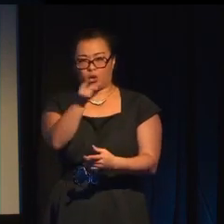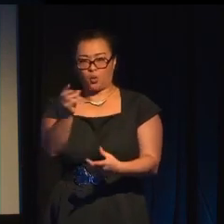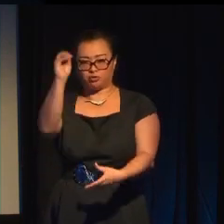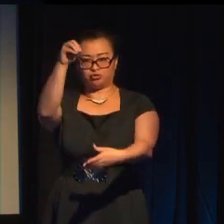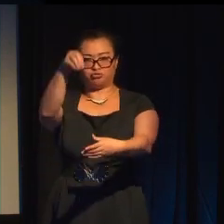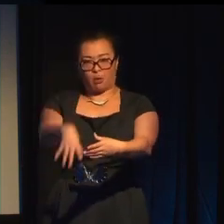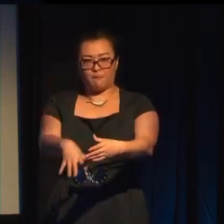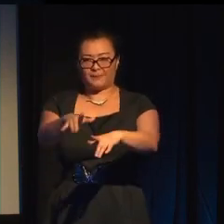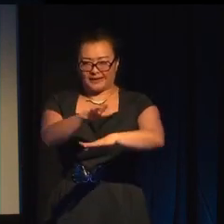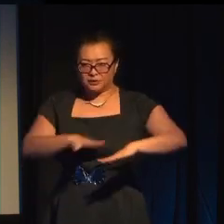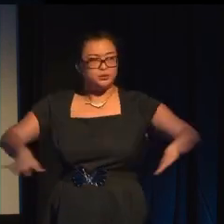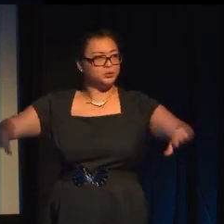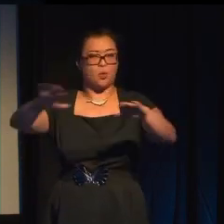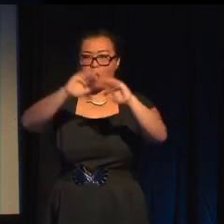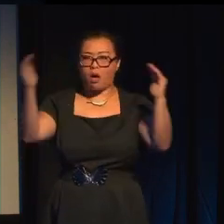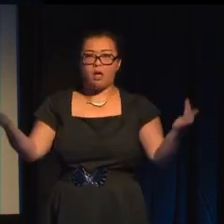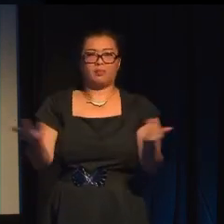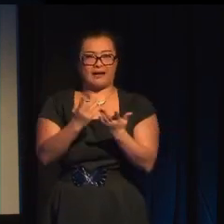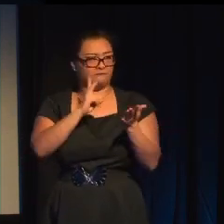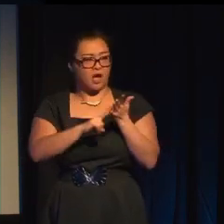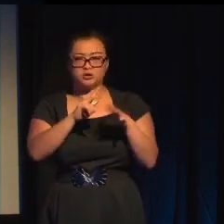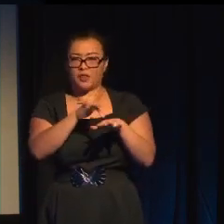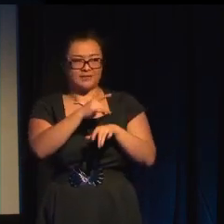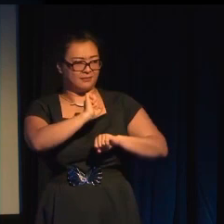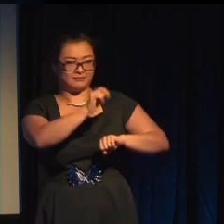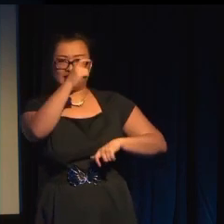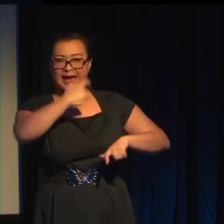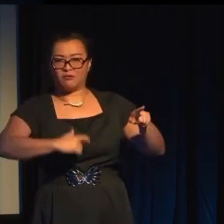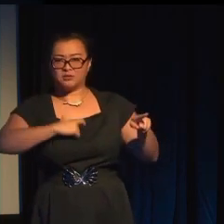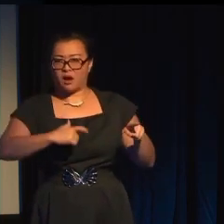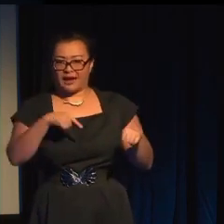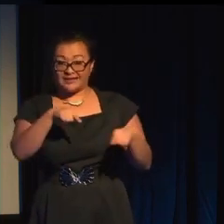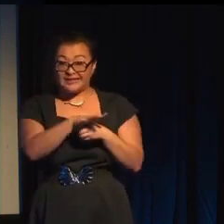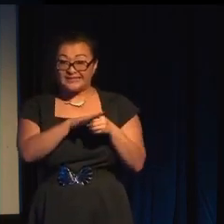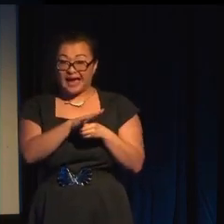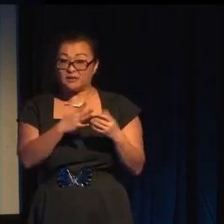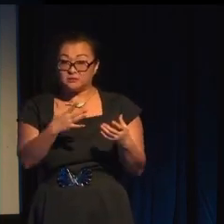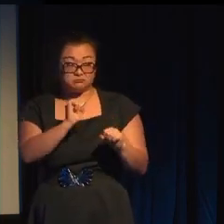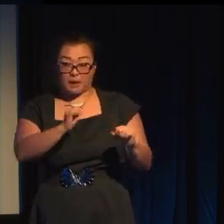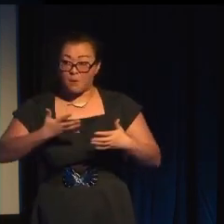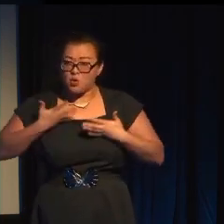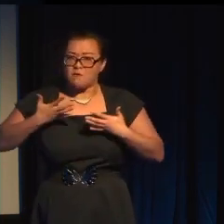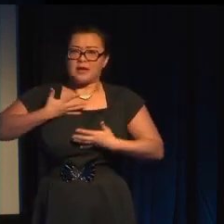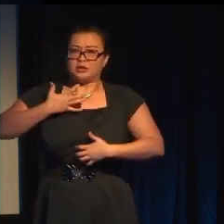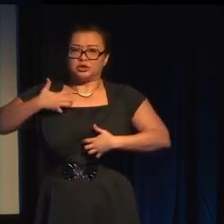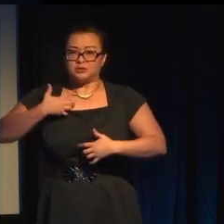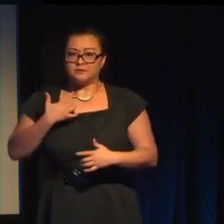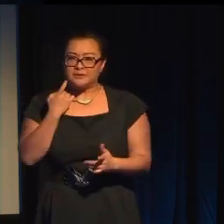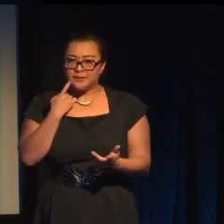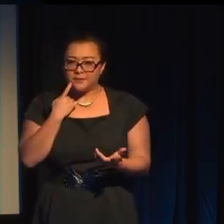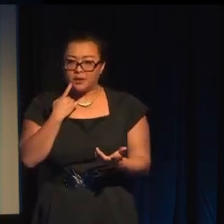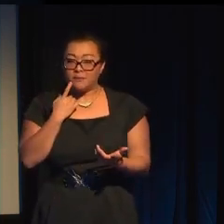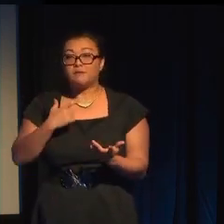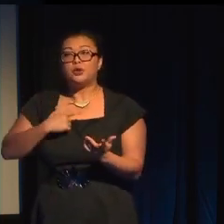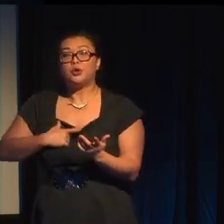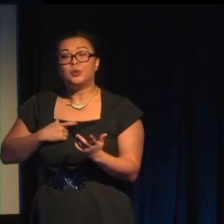theatre characters with their own motivations. And in this particular case, it's very simple. But with human characters, of course, it's much more complex, so